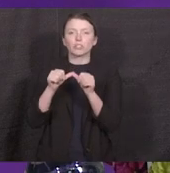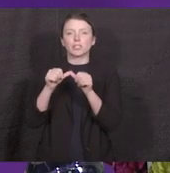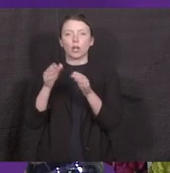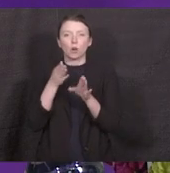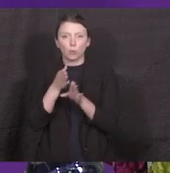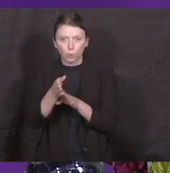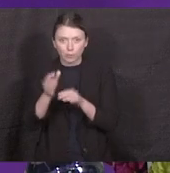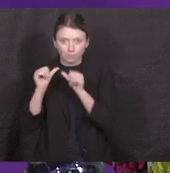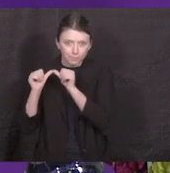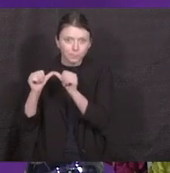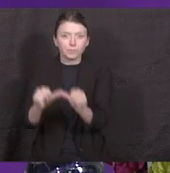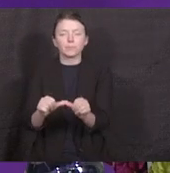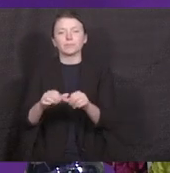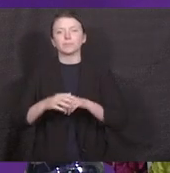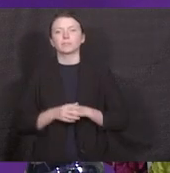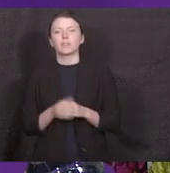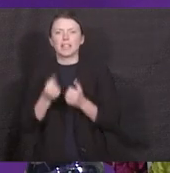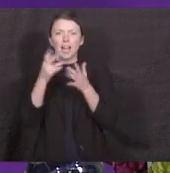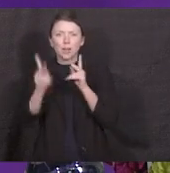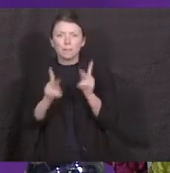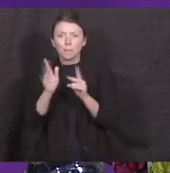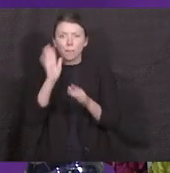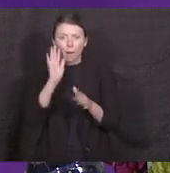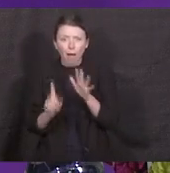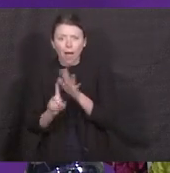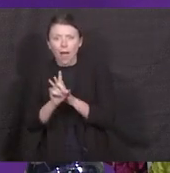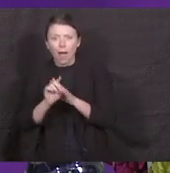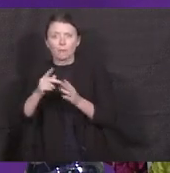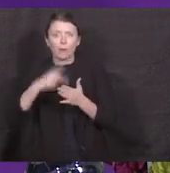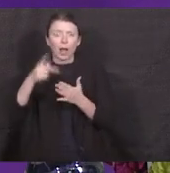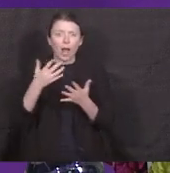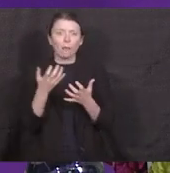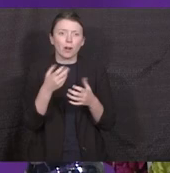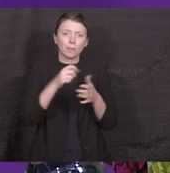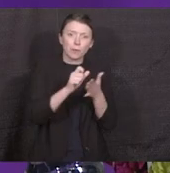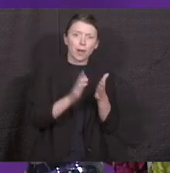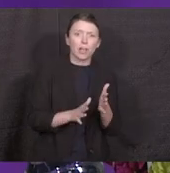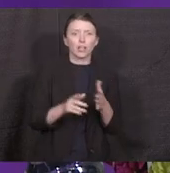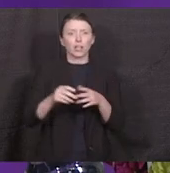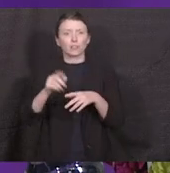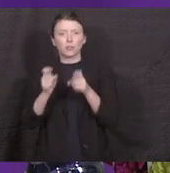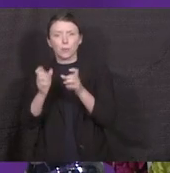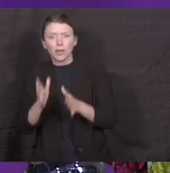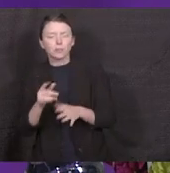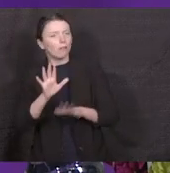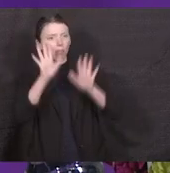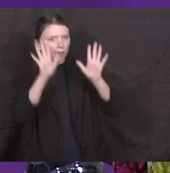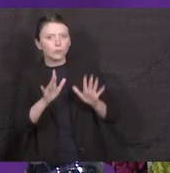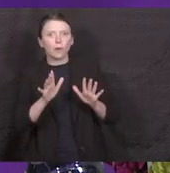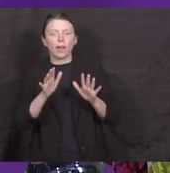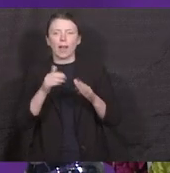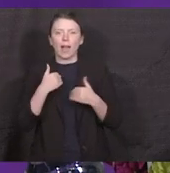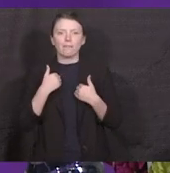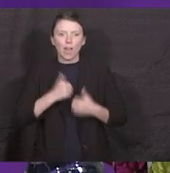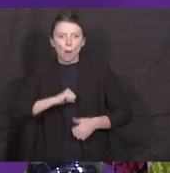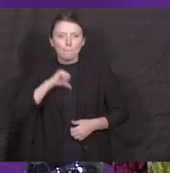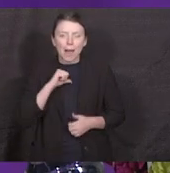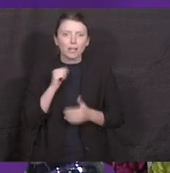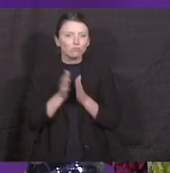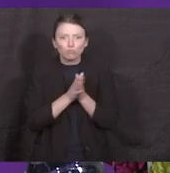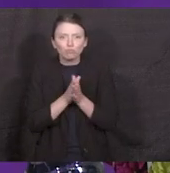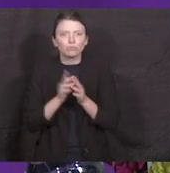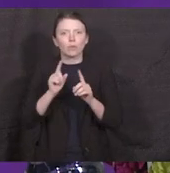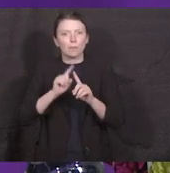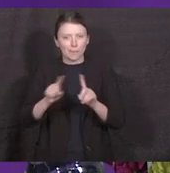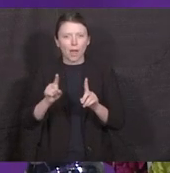them come into our program, they're like, I want to be a writer, I want to be a director. And that's great. And it's great to have that passion and that drive. But we